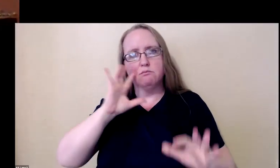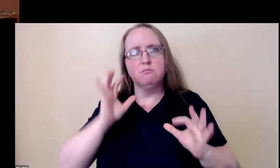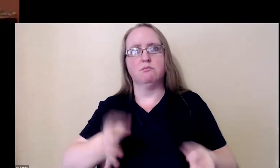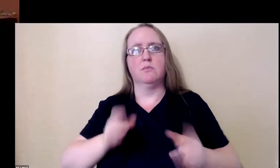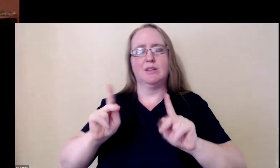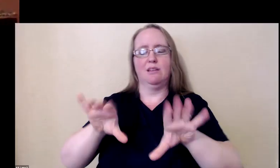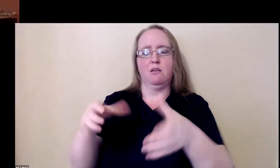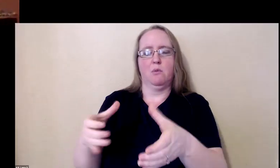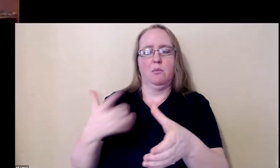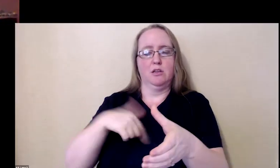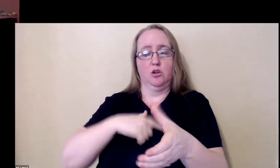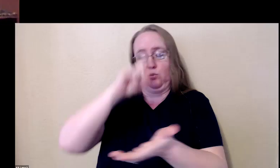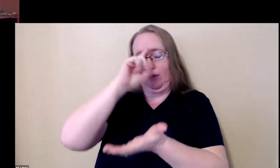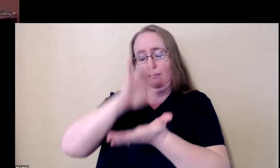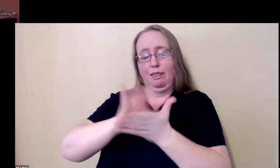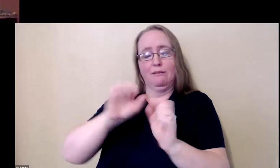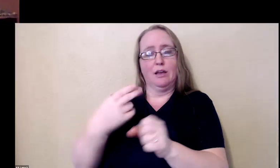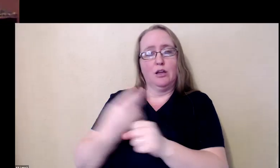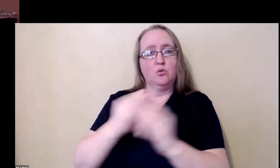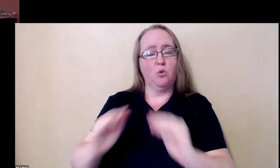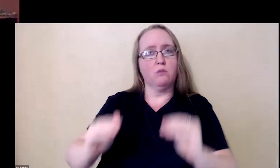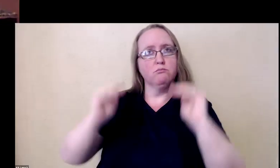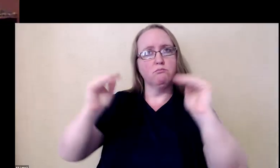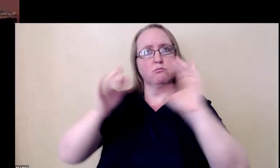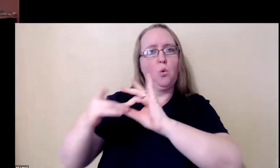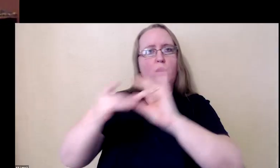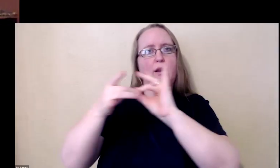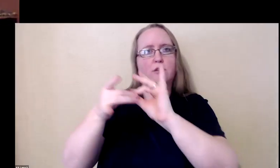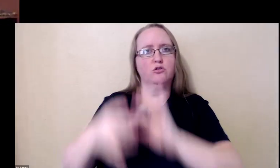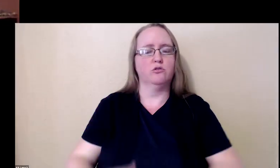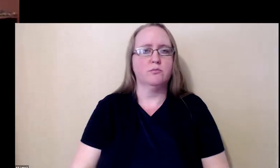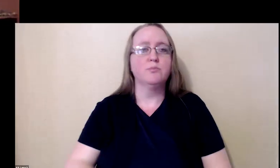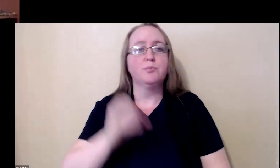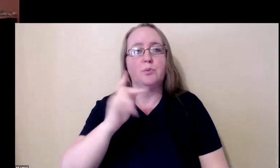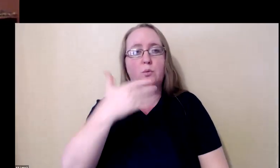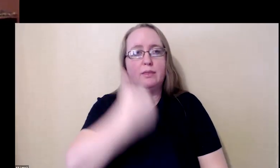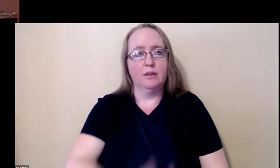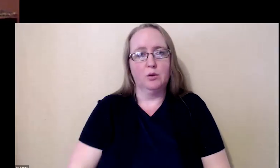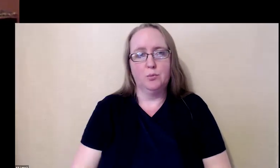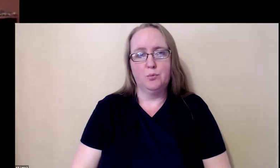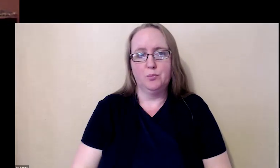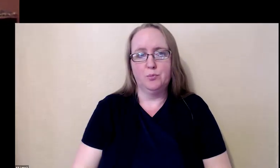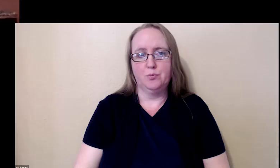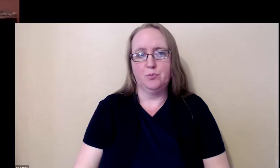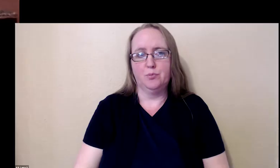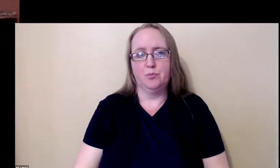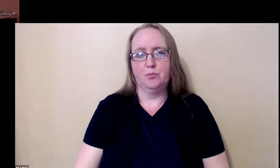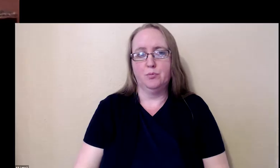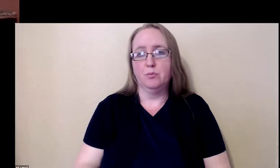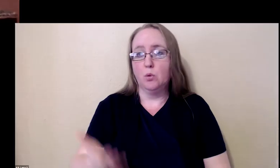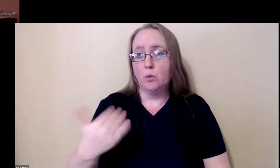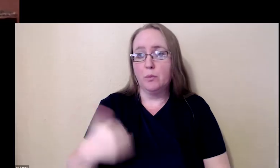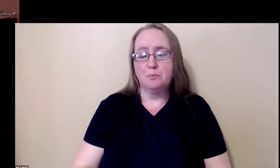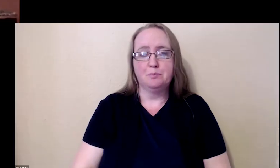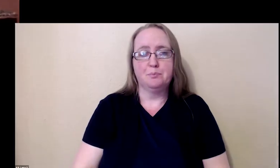think can use some higher coordination. Okay, thank you. And yeah, go ahead. Yeah.